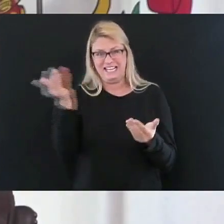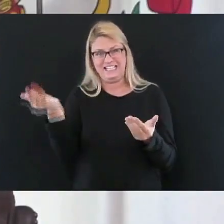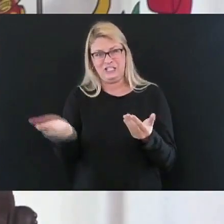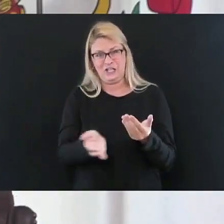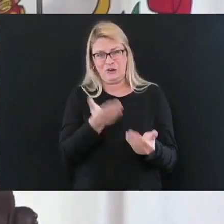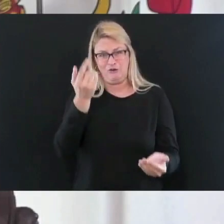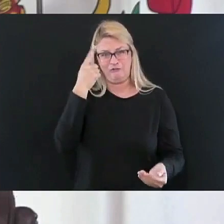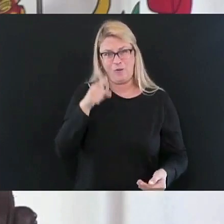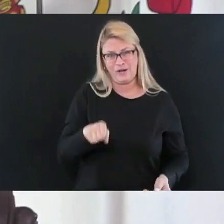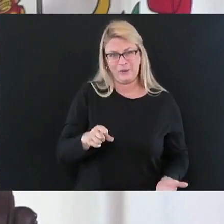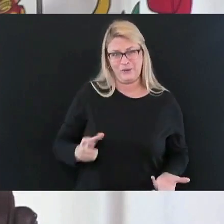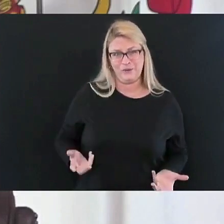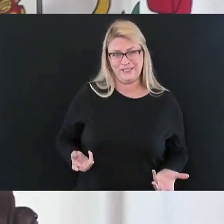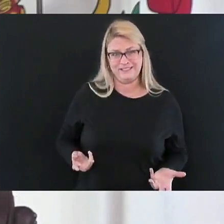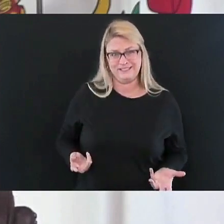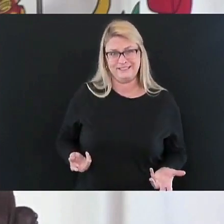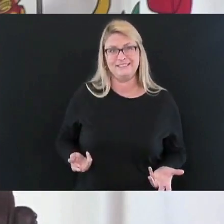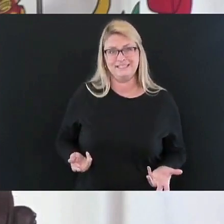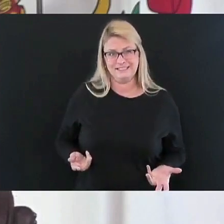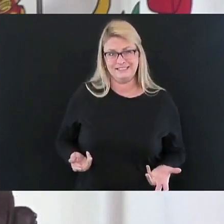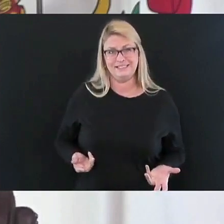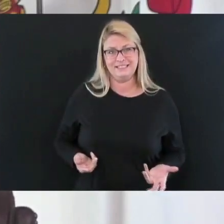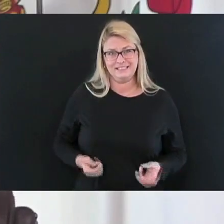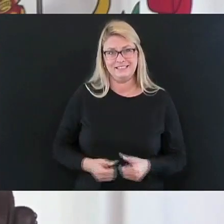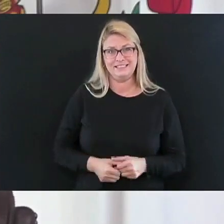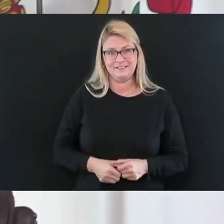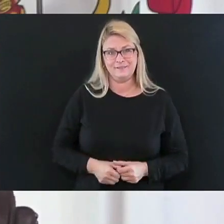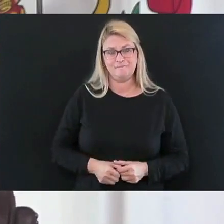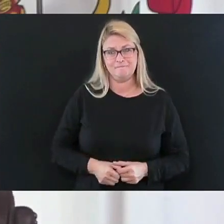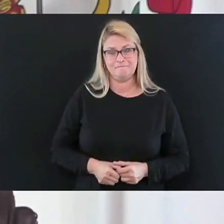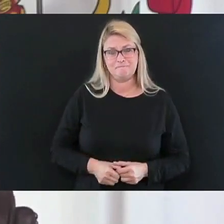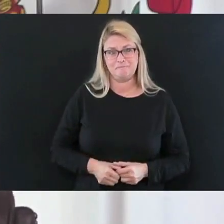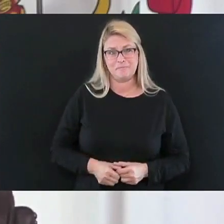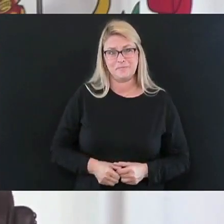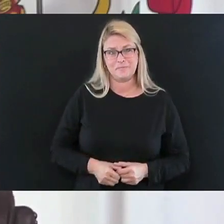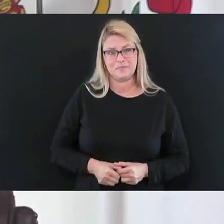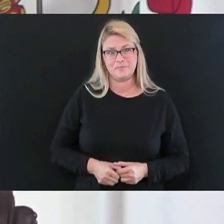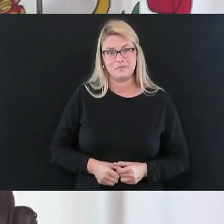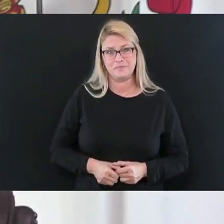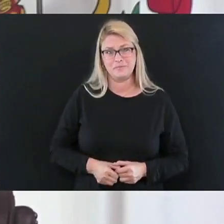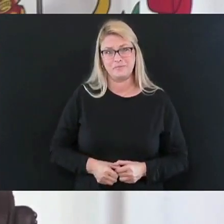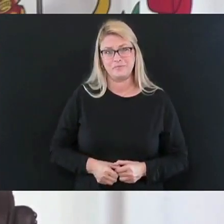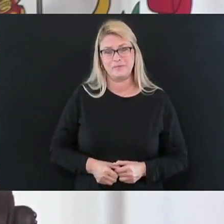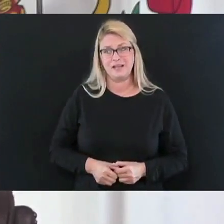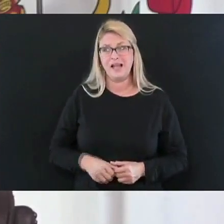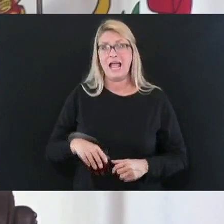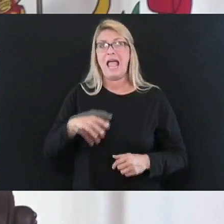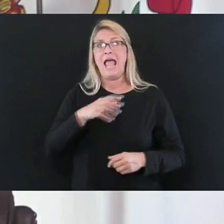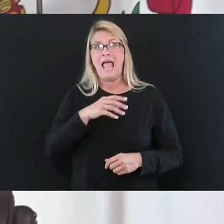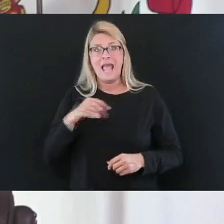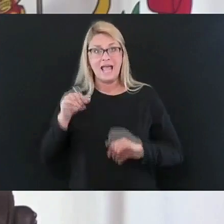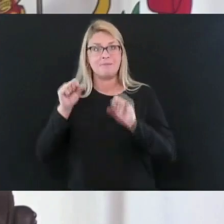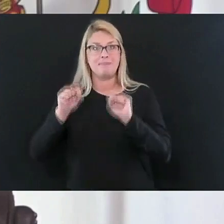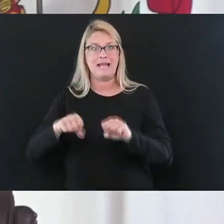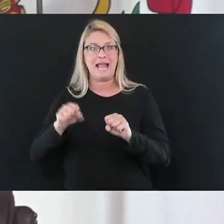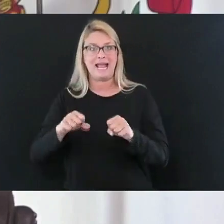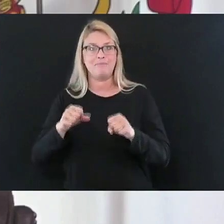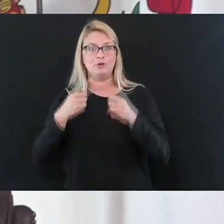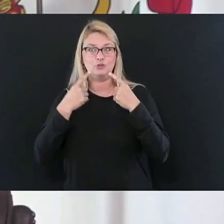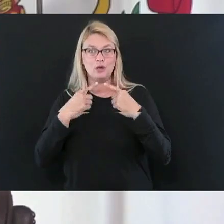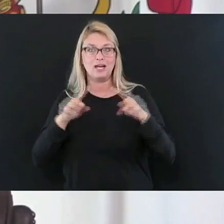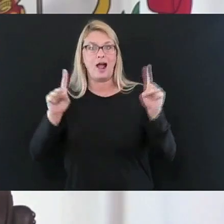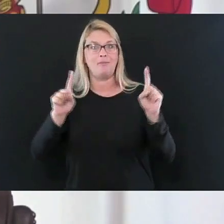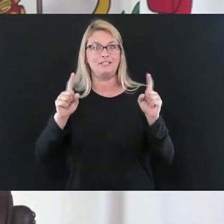make it any more easier for the people and be able to accomplish it with our